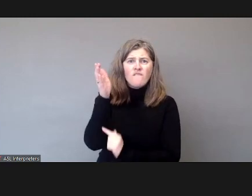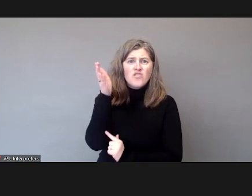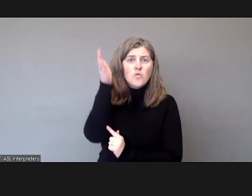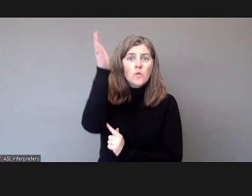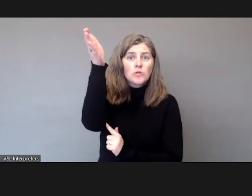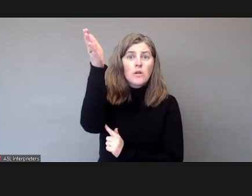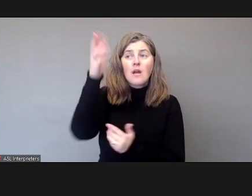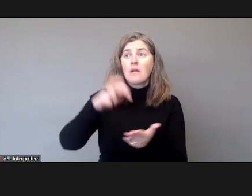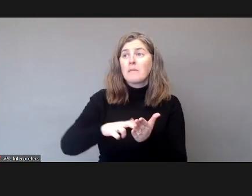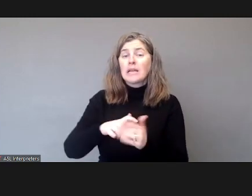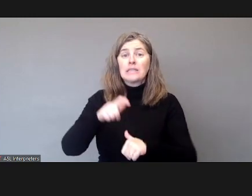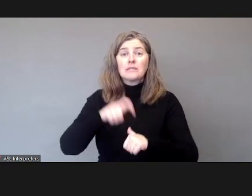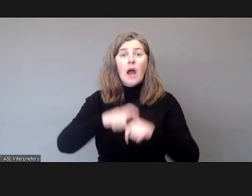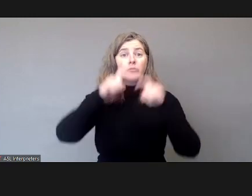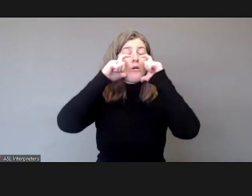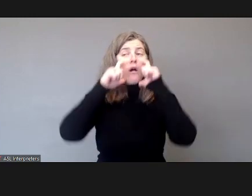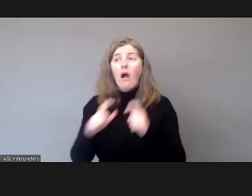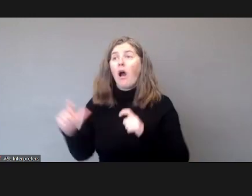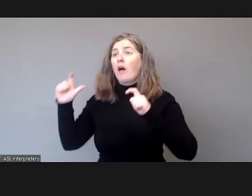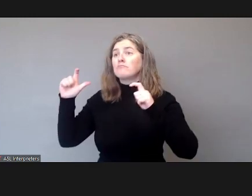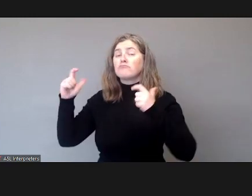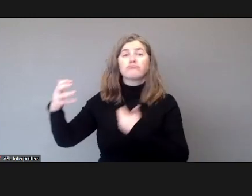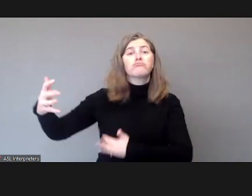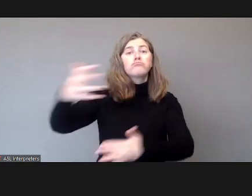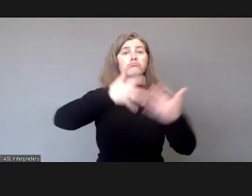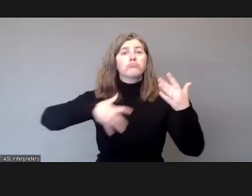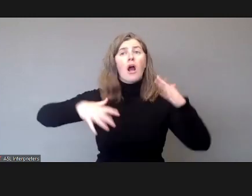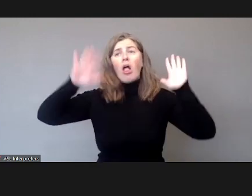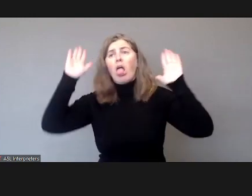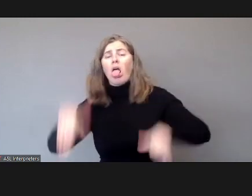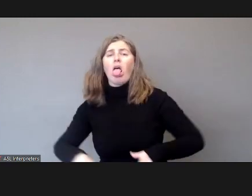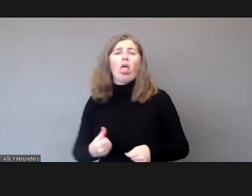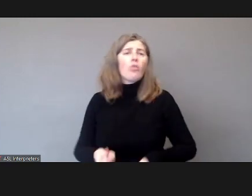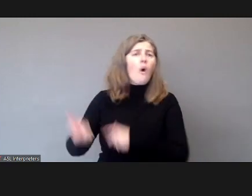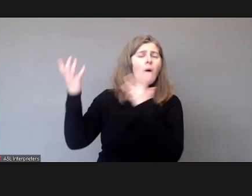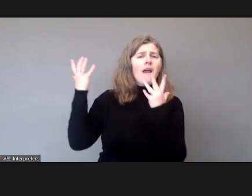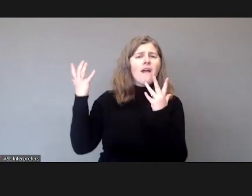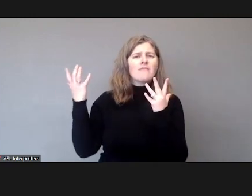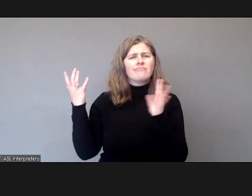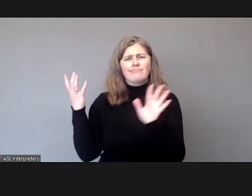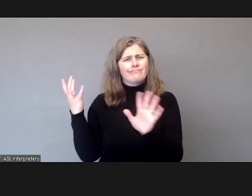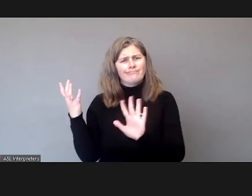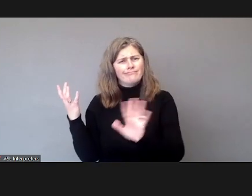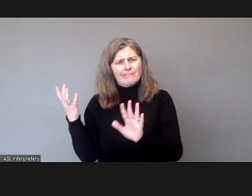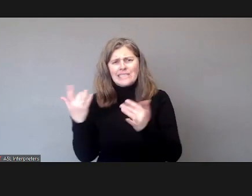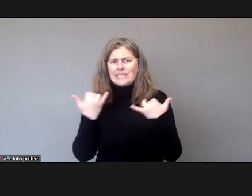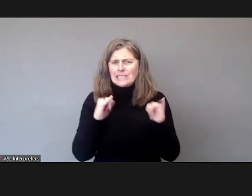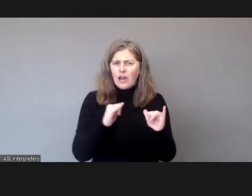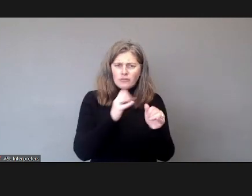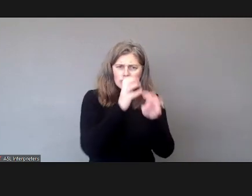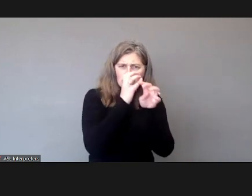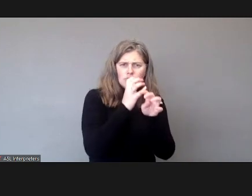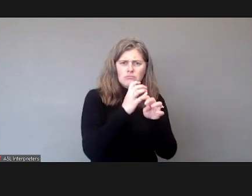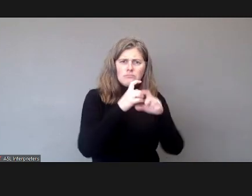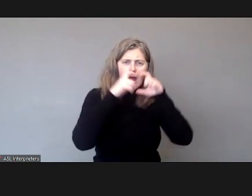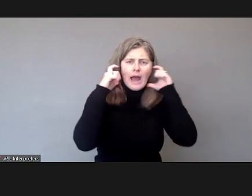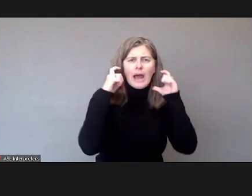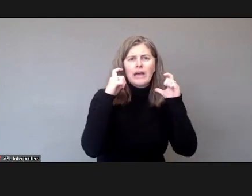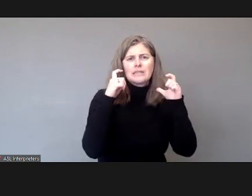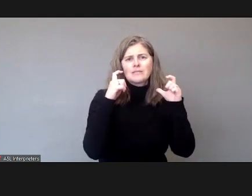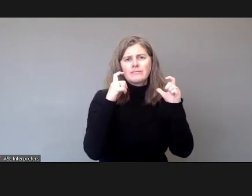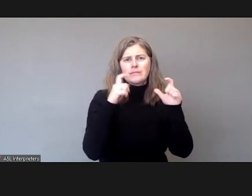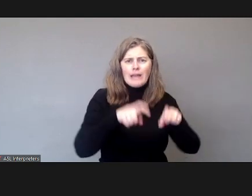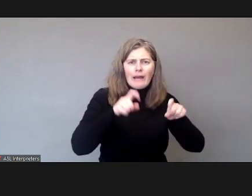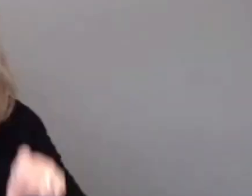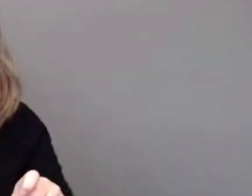it's time to take off masks or be less serious or rigorous about testing, because we still have 1,800 cases a day,